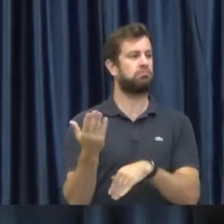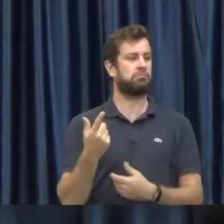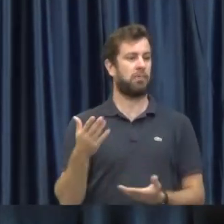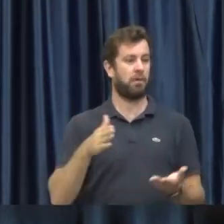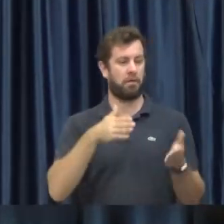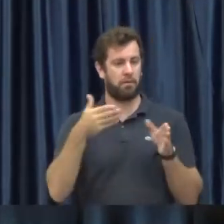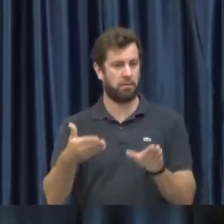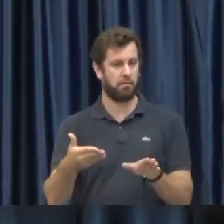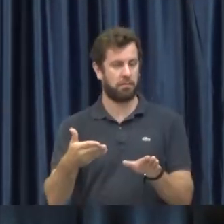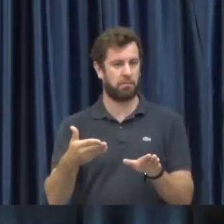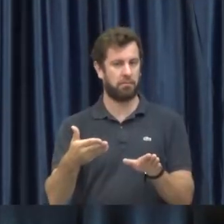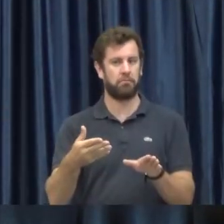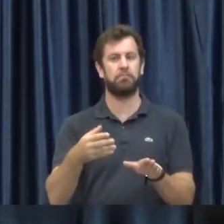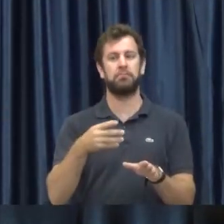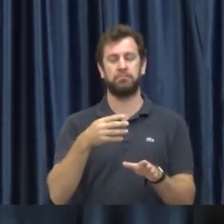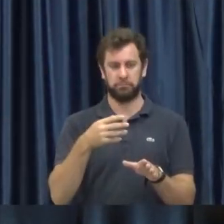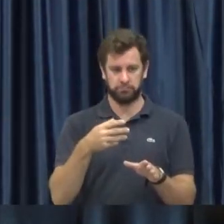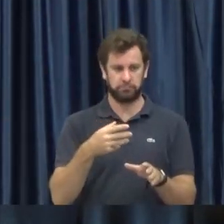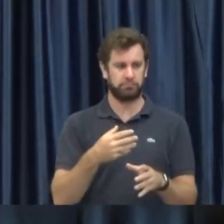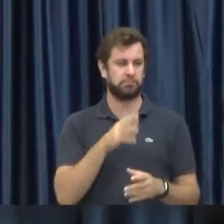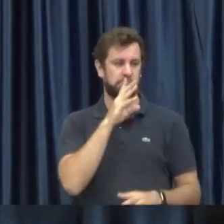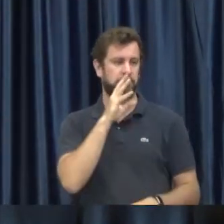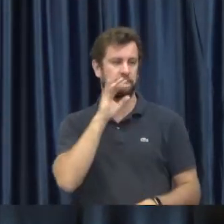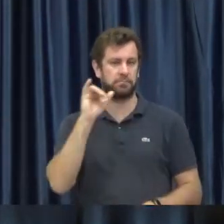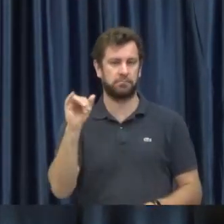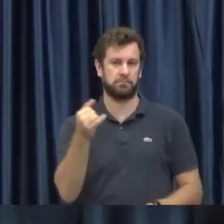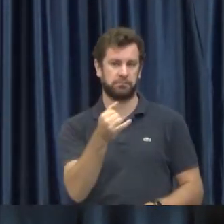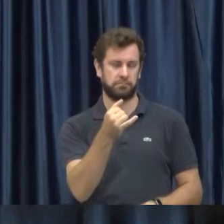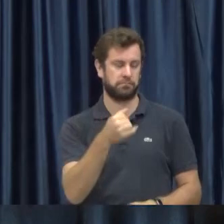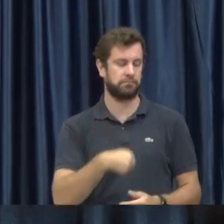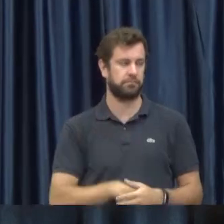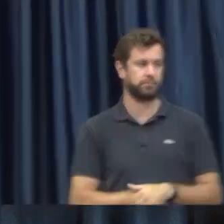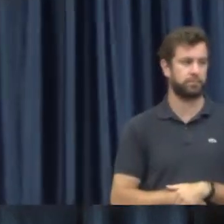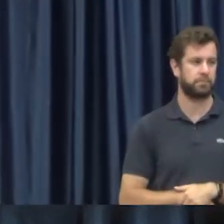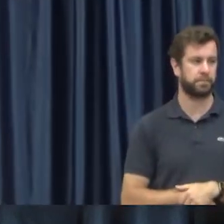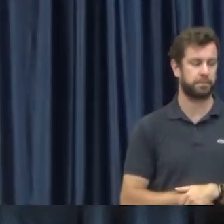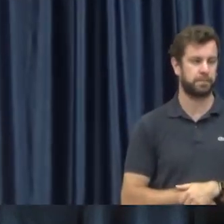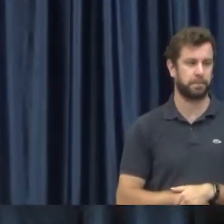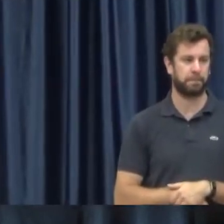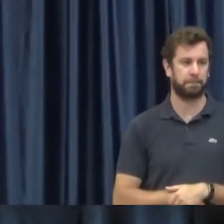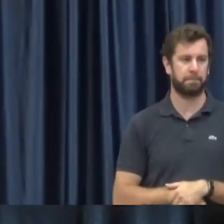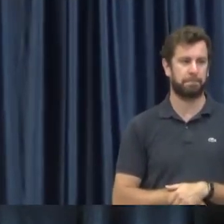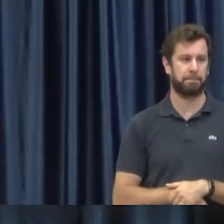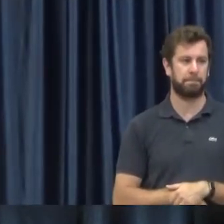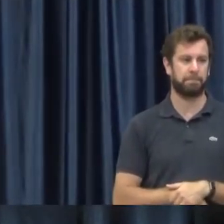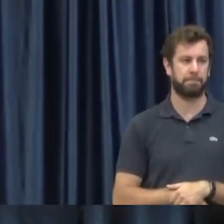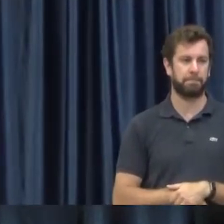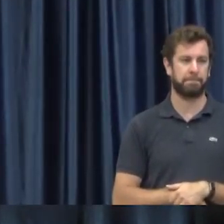labbaik. Labbaik la sharika laka labbaik. Innal hamda